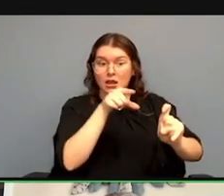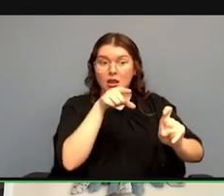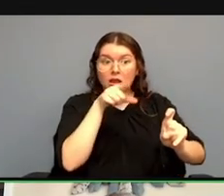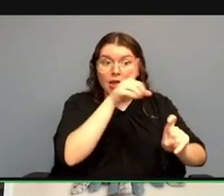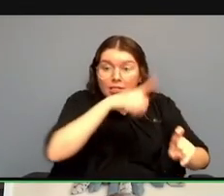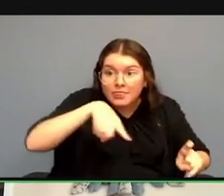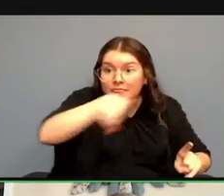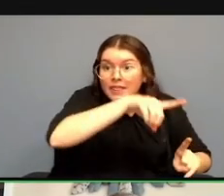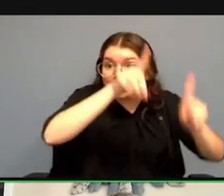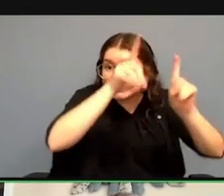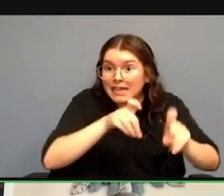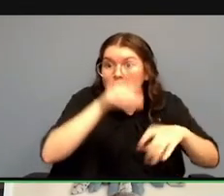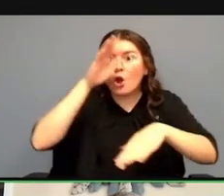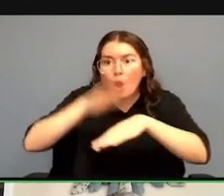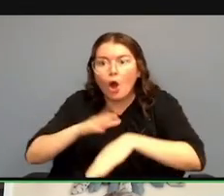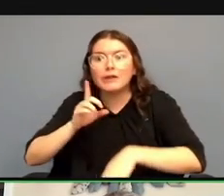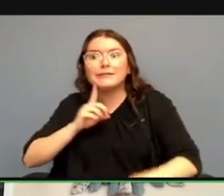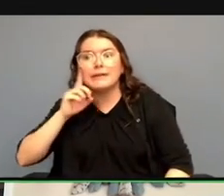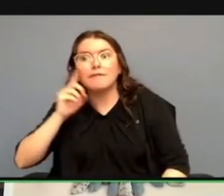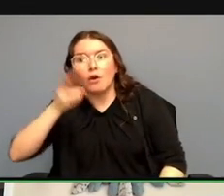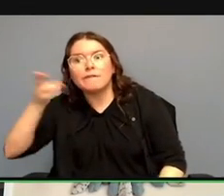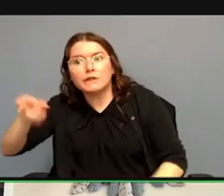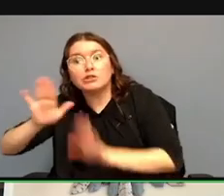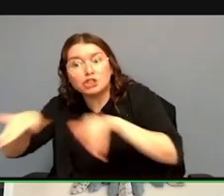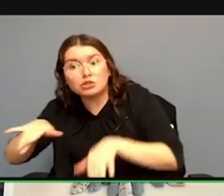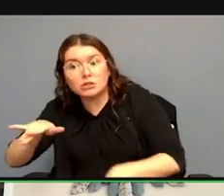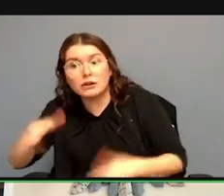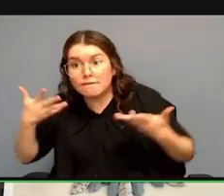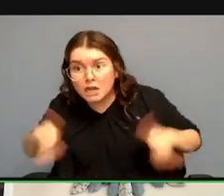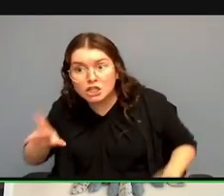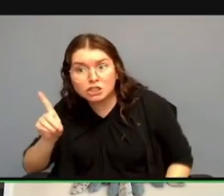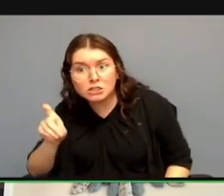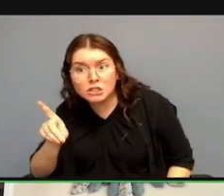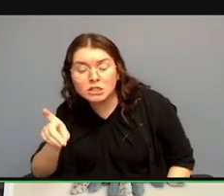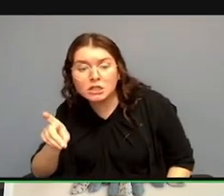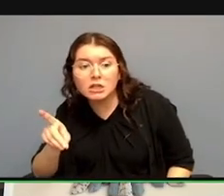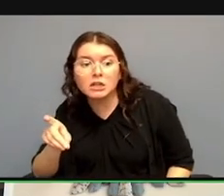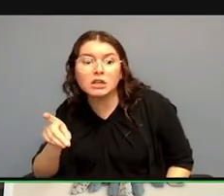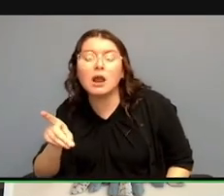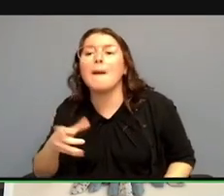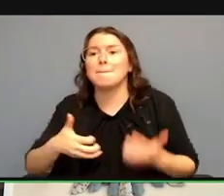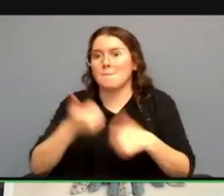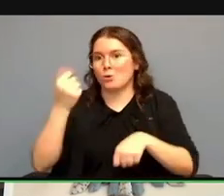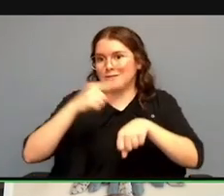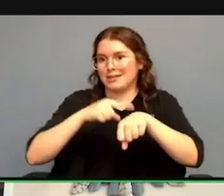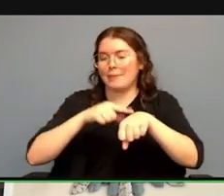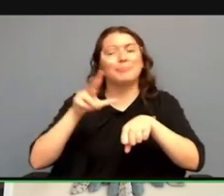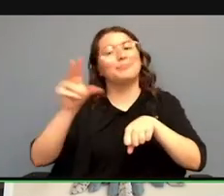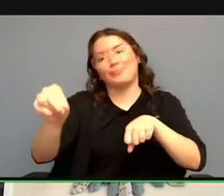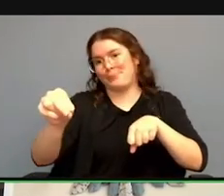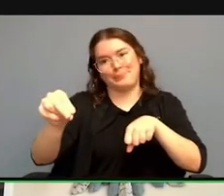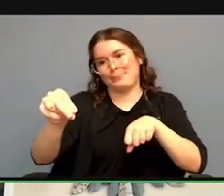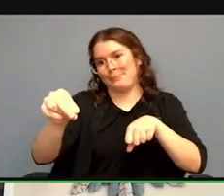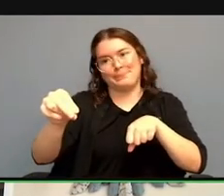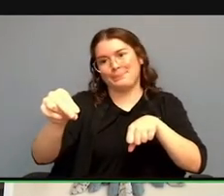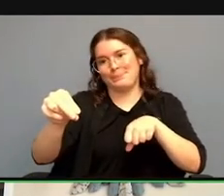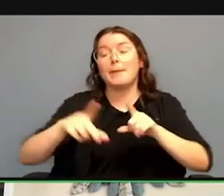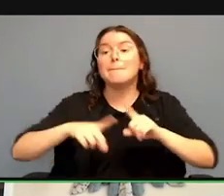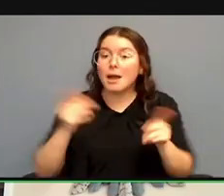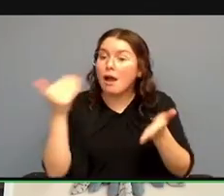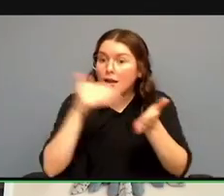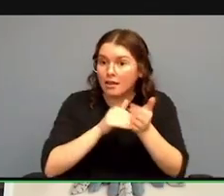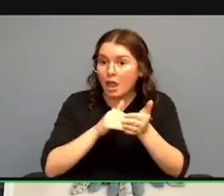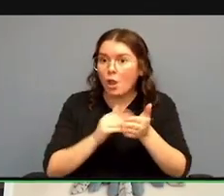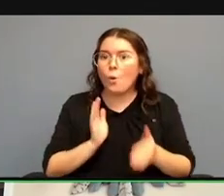on children who are deaf and hard of hearing? And most of the time the answer is no. But again, we do